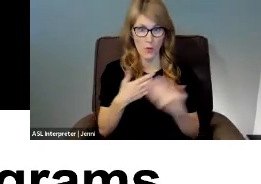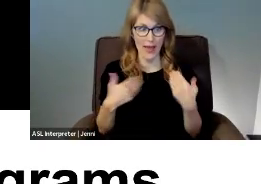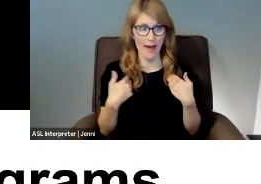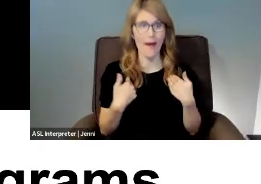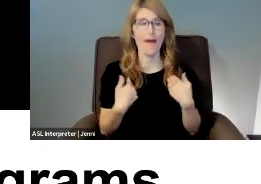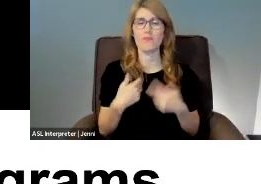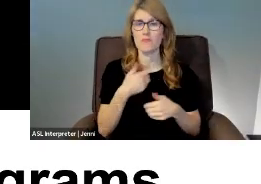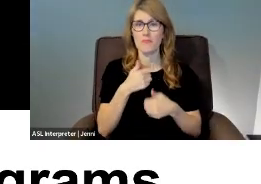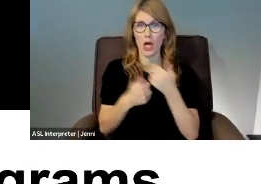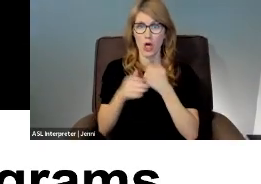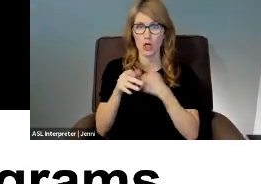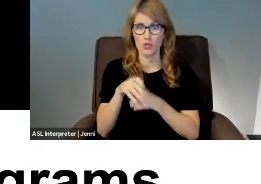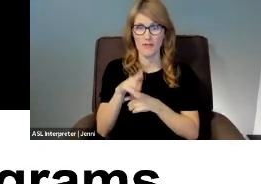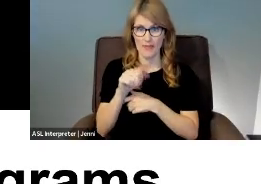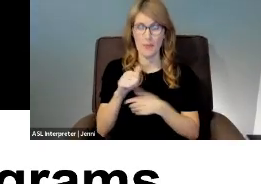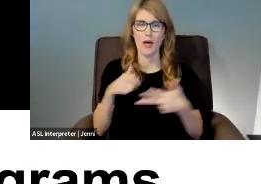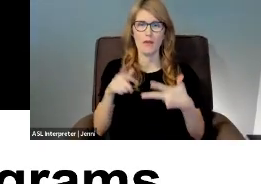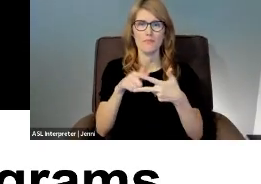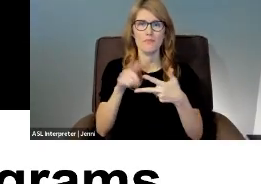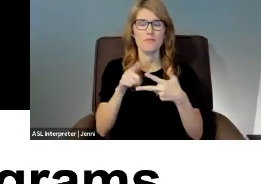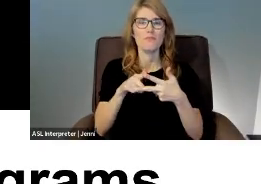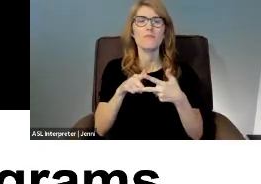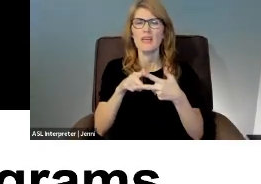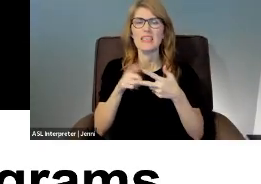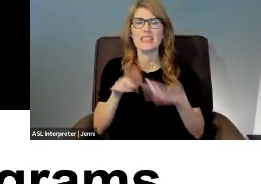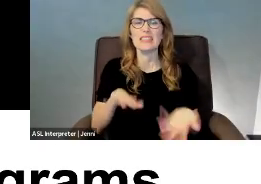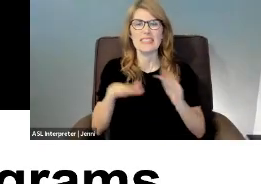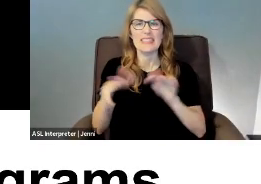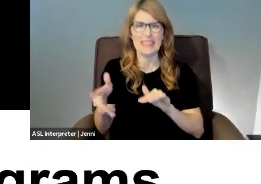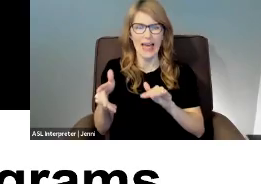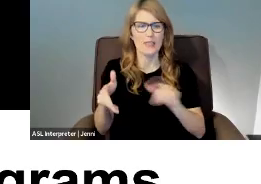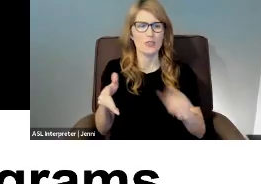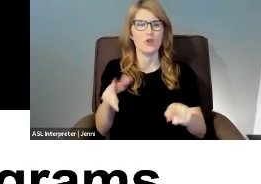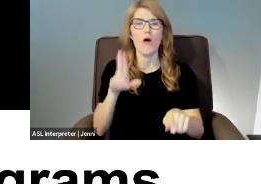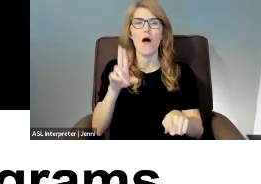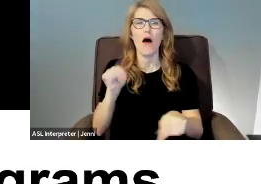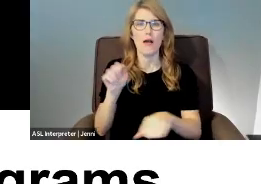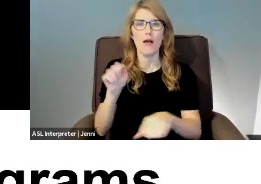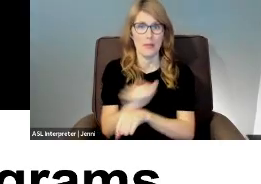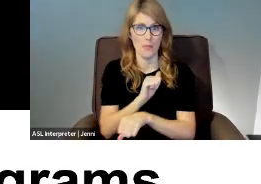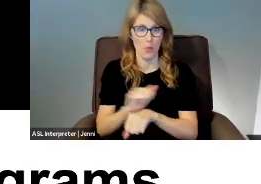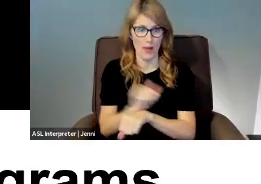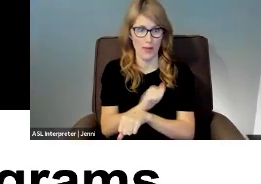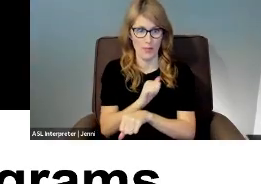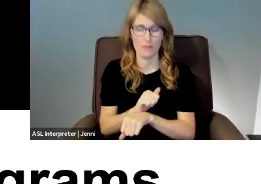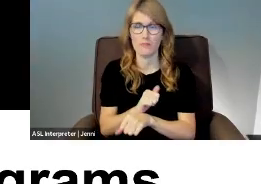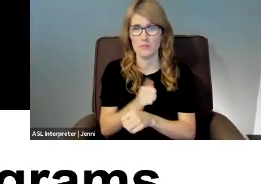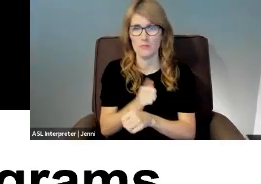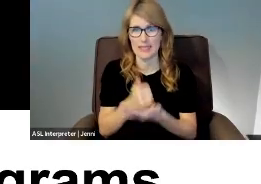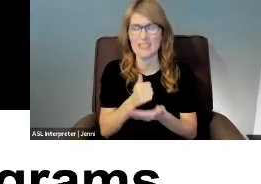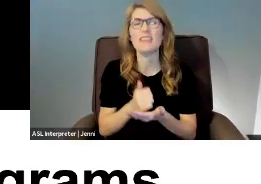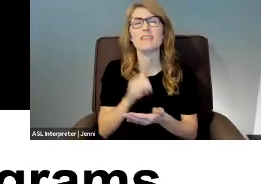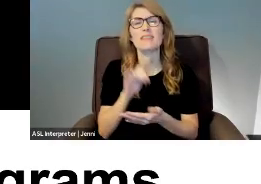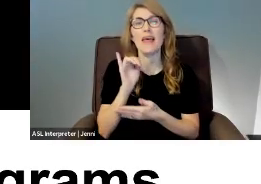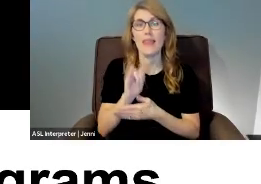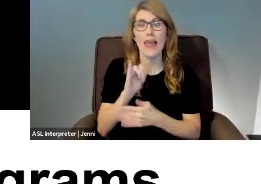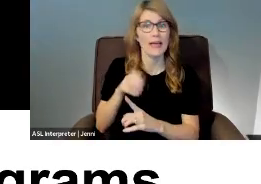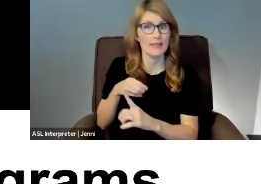disaster unemployment assistance, and this would be administered by TWC, Texas Workforce Commission.